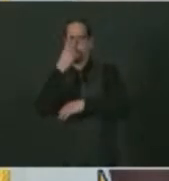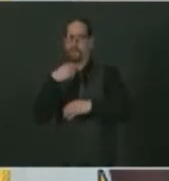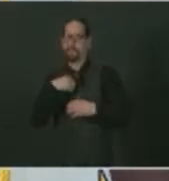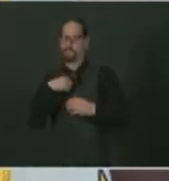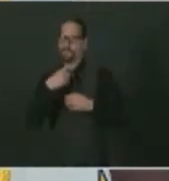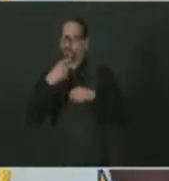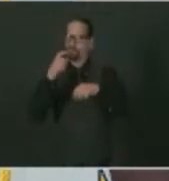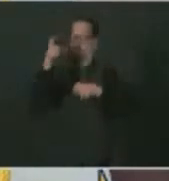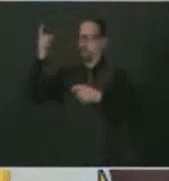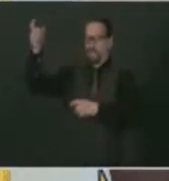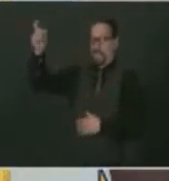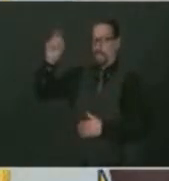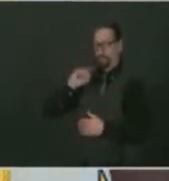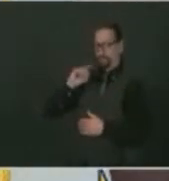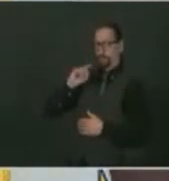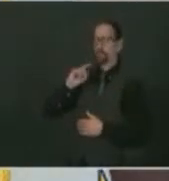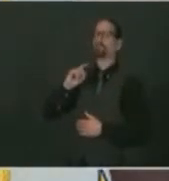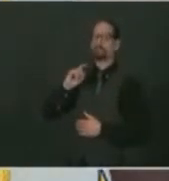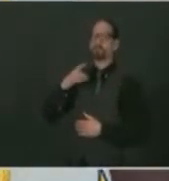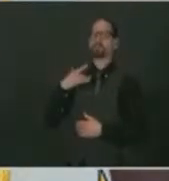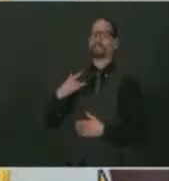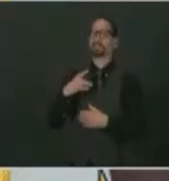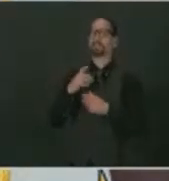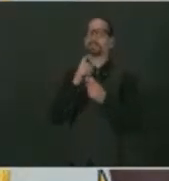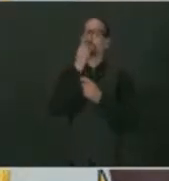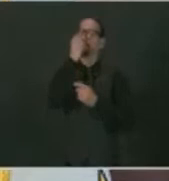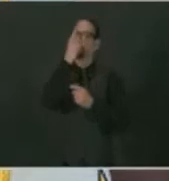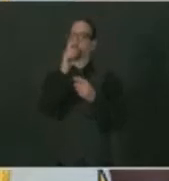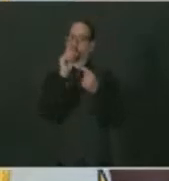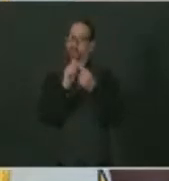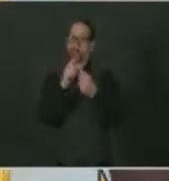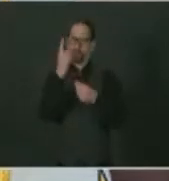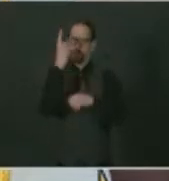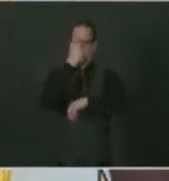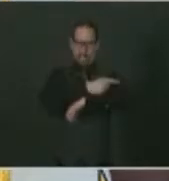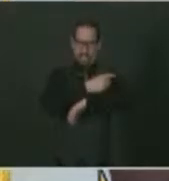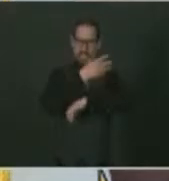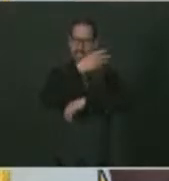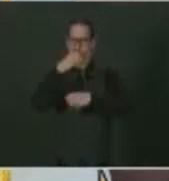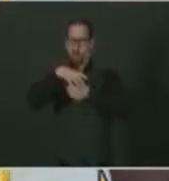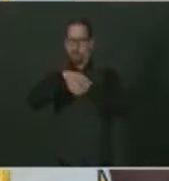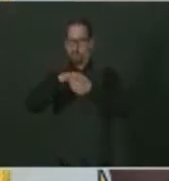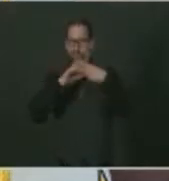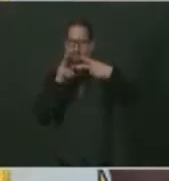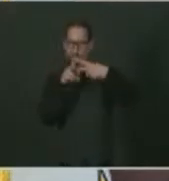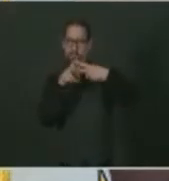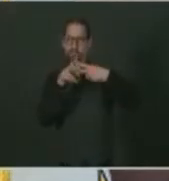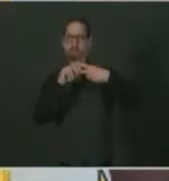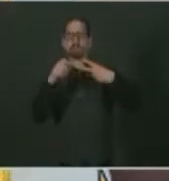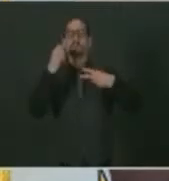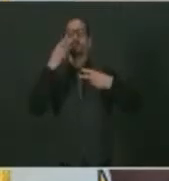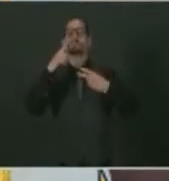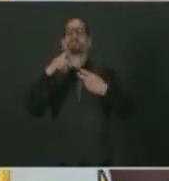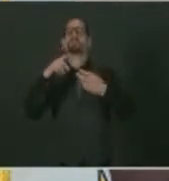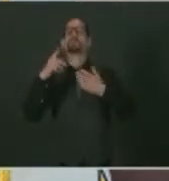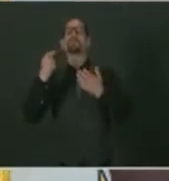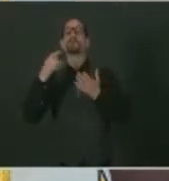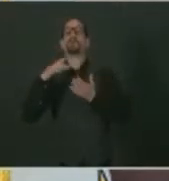state-run sites: the Dunkin' Donuts Center, Socknaset Crossroad, Middletown, South County, or